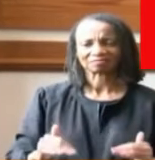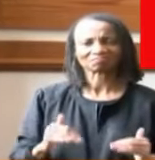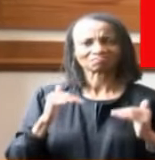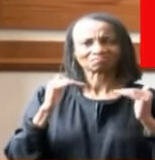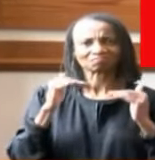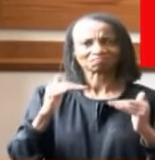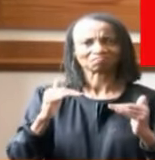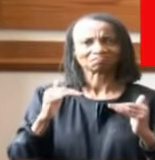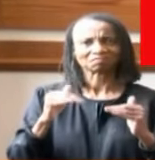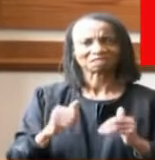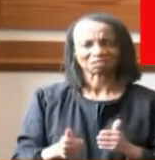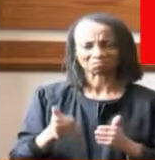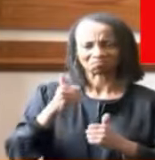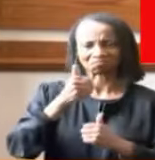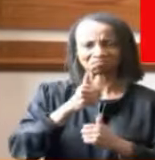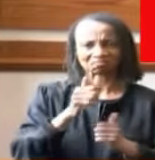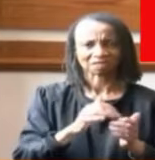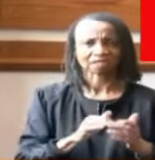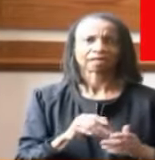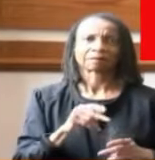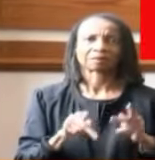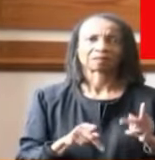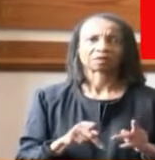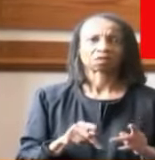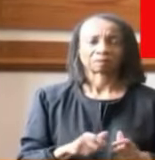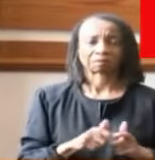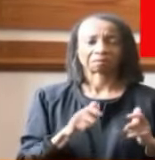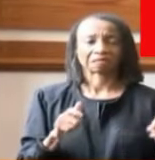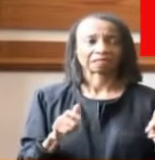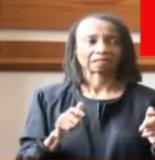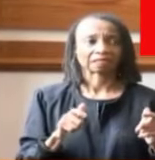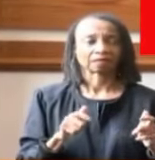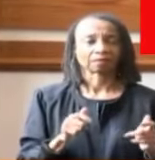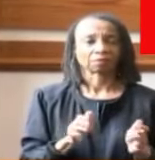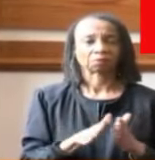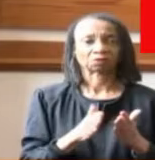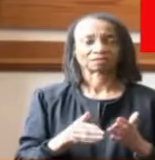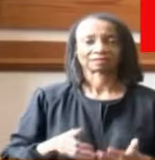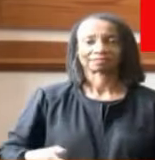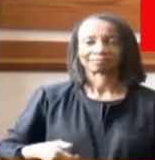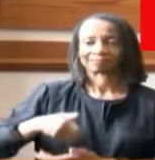Not convinced with folk who walk around carrying big books.